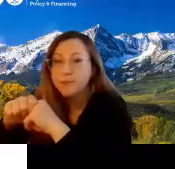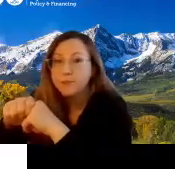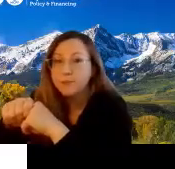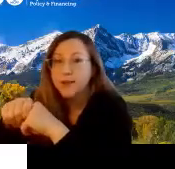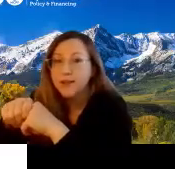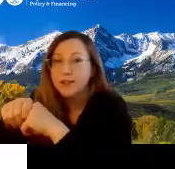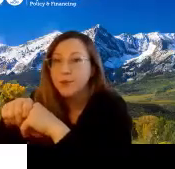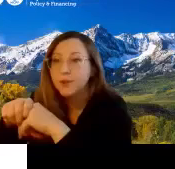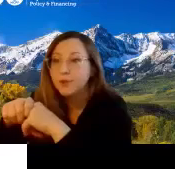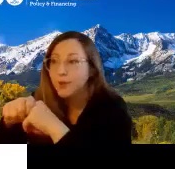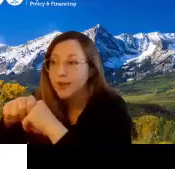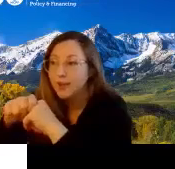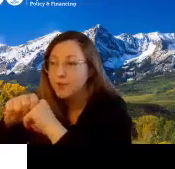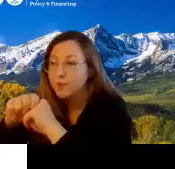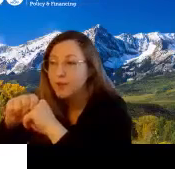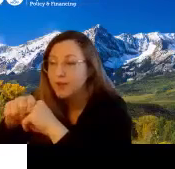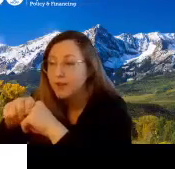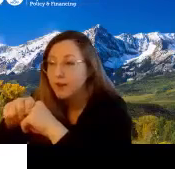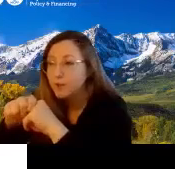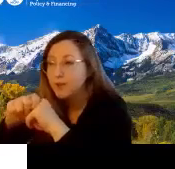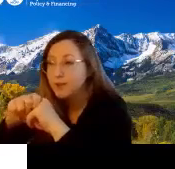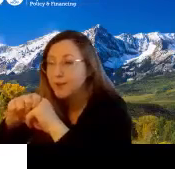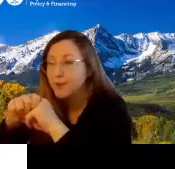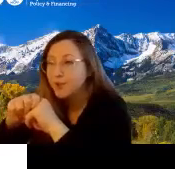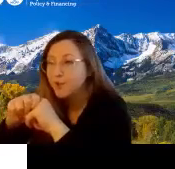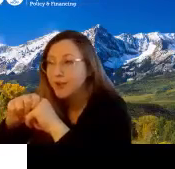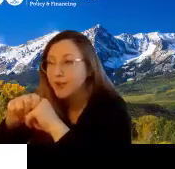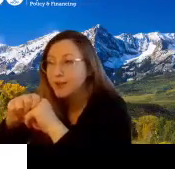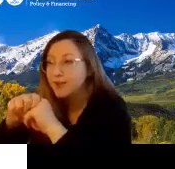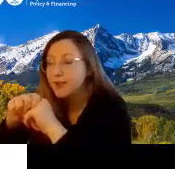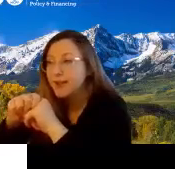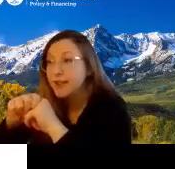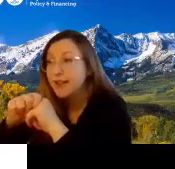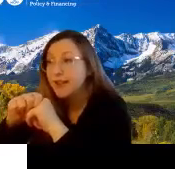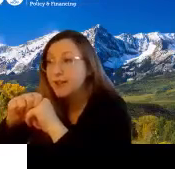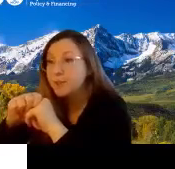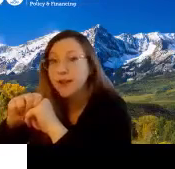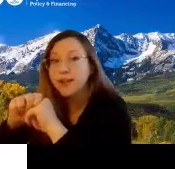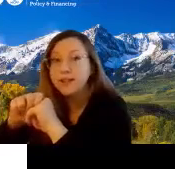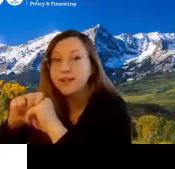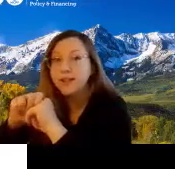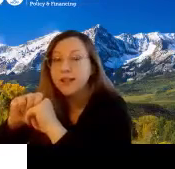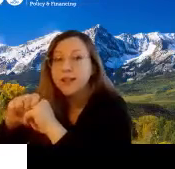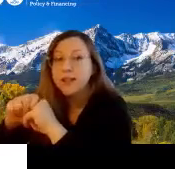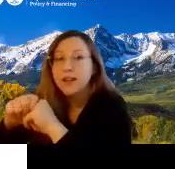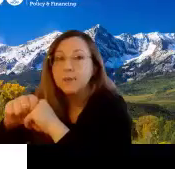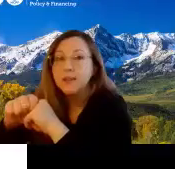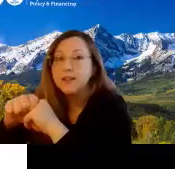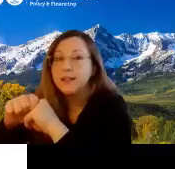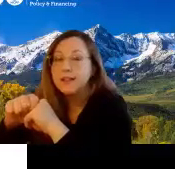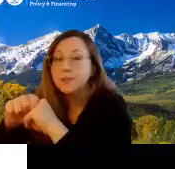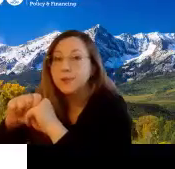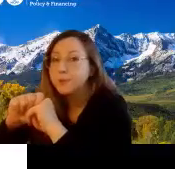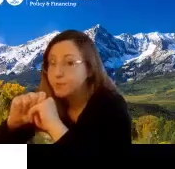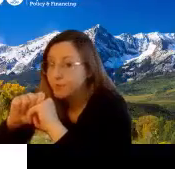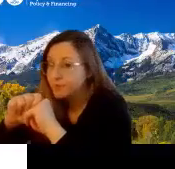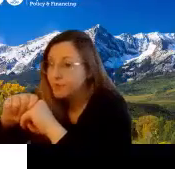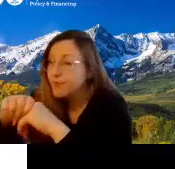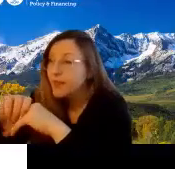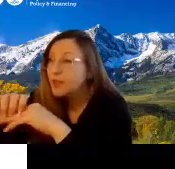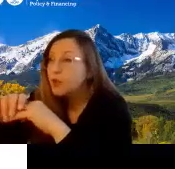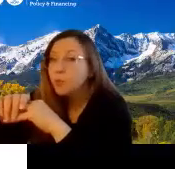probably by next week or the week after. We need a couple weeks to make sure everything is ADA compliant and